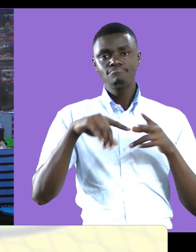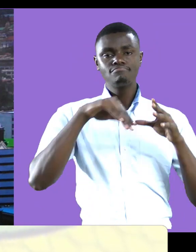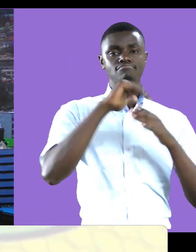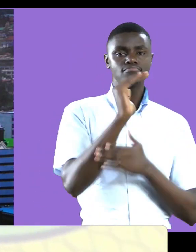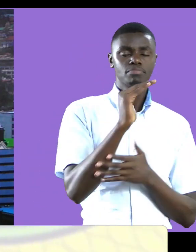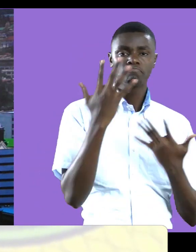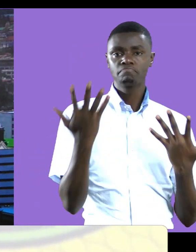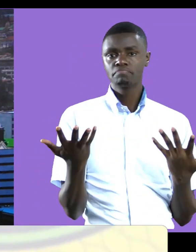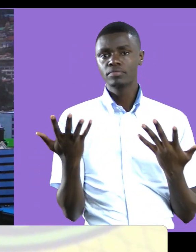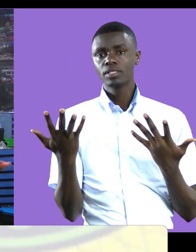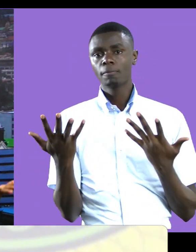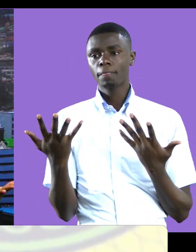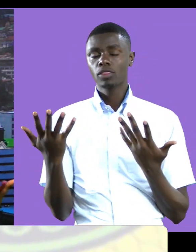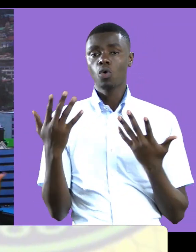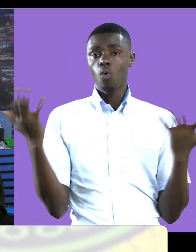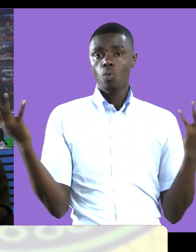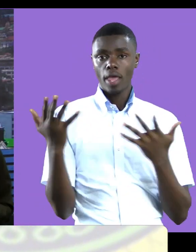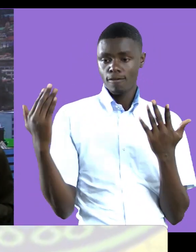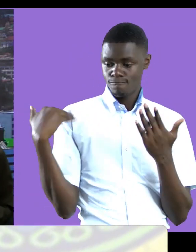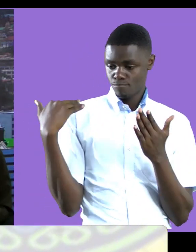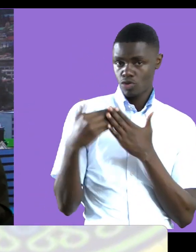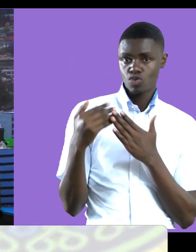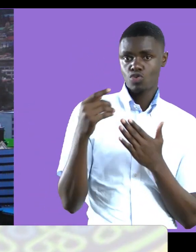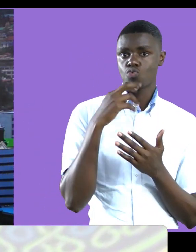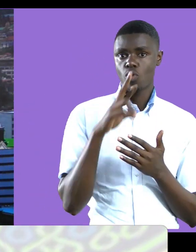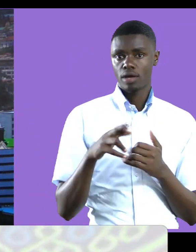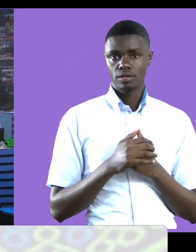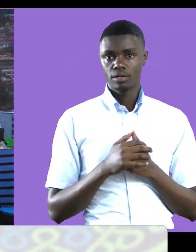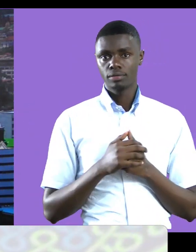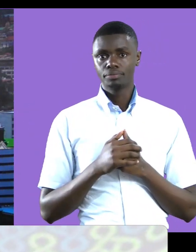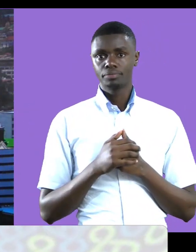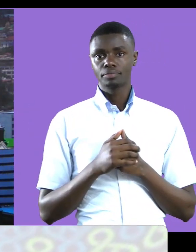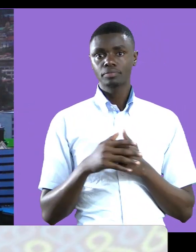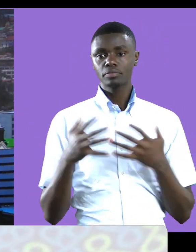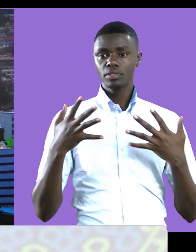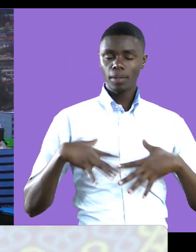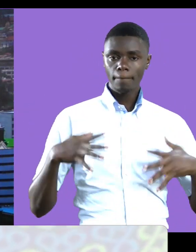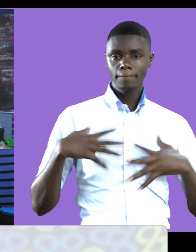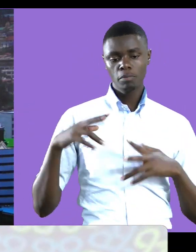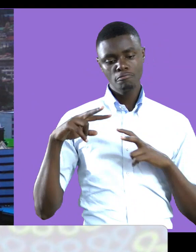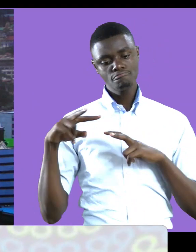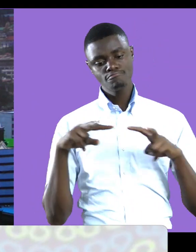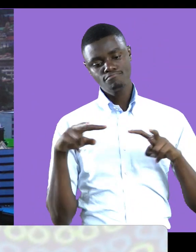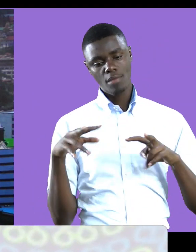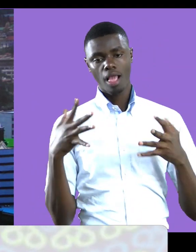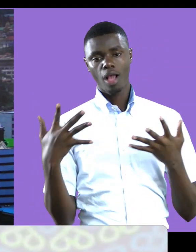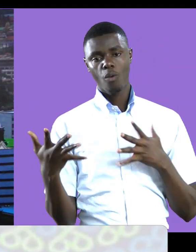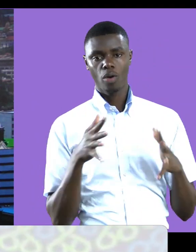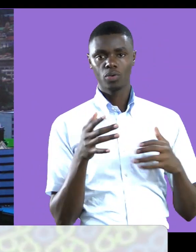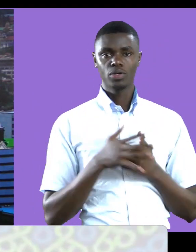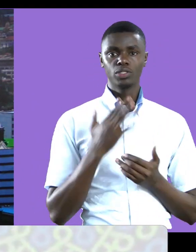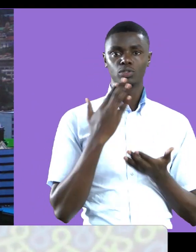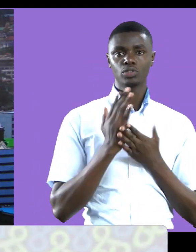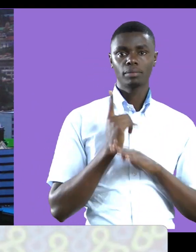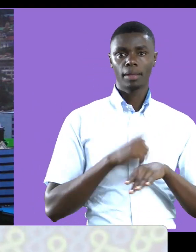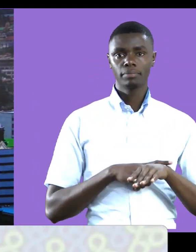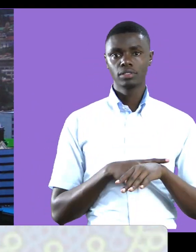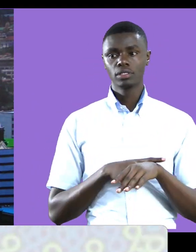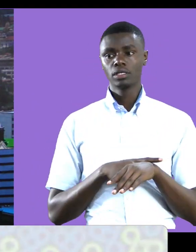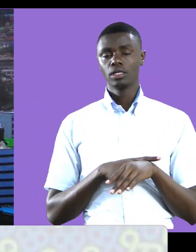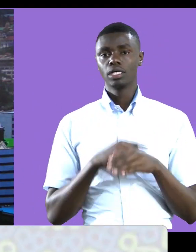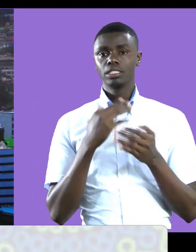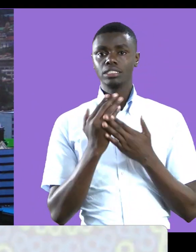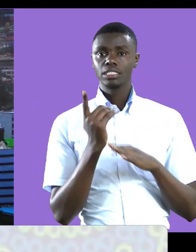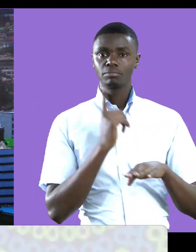naongelea vitu kama environment mali huko sasa. No, you should not wanaonaje bana jo na sometimes tunaona ile sometimes tunaona